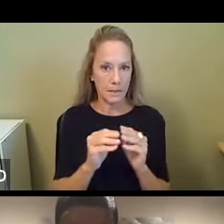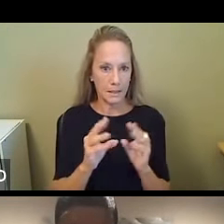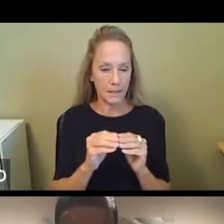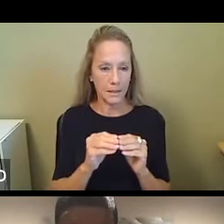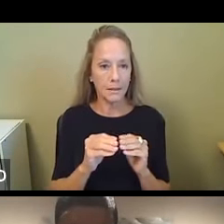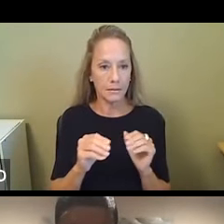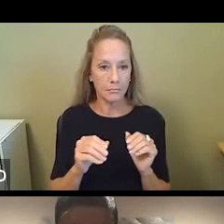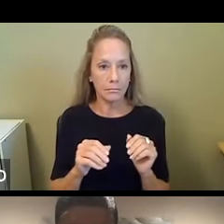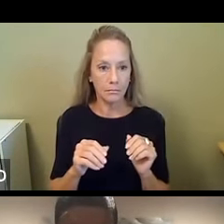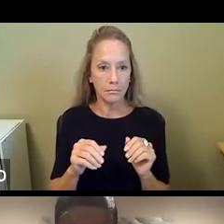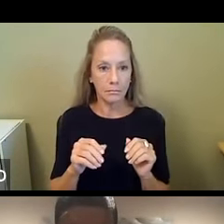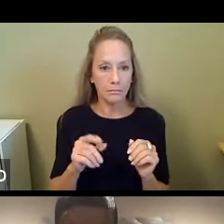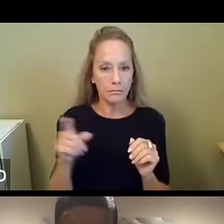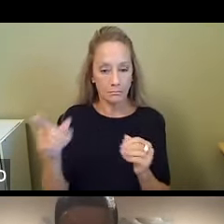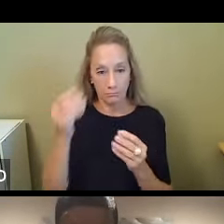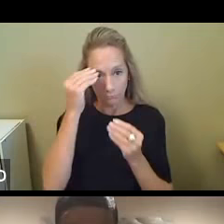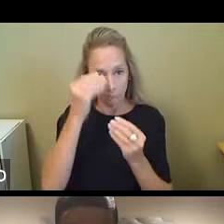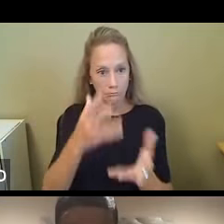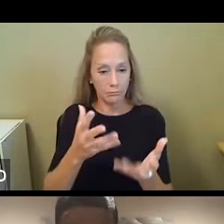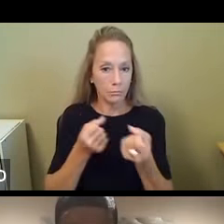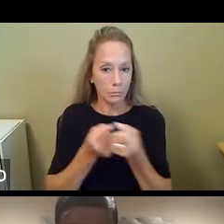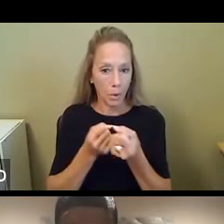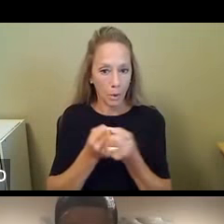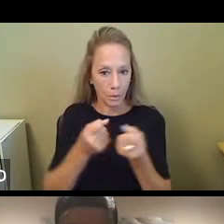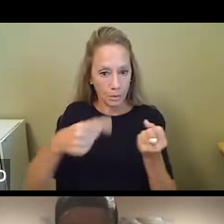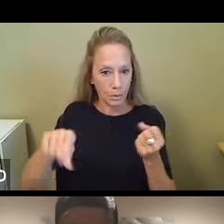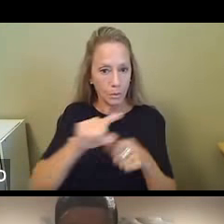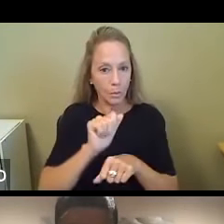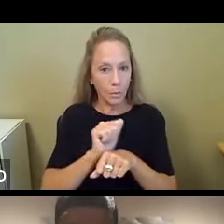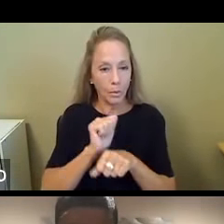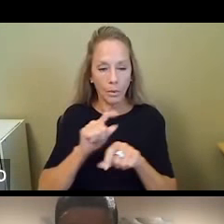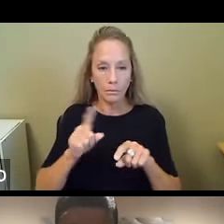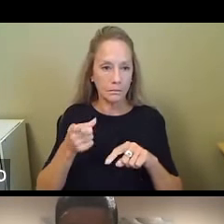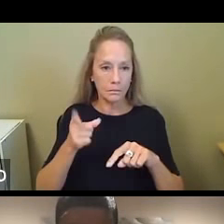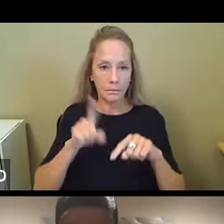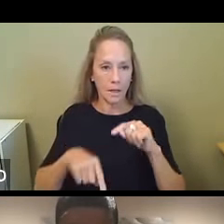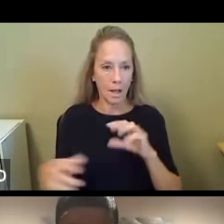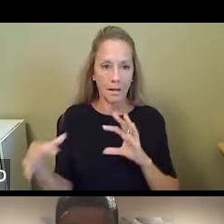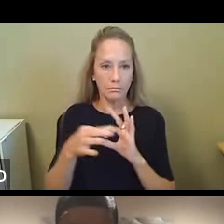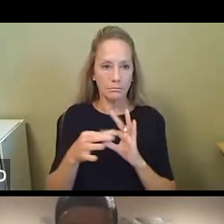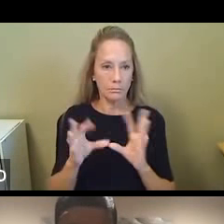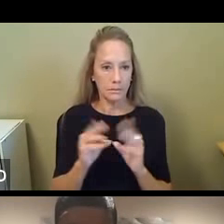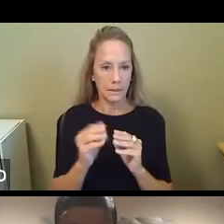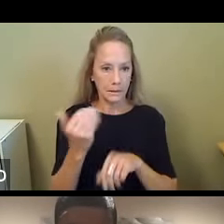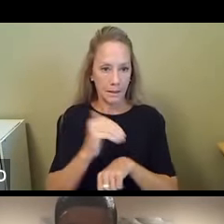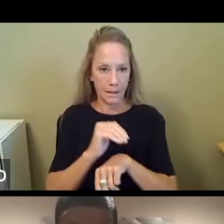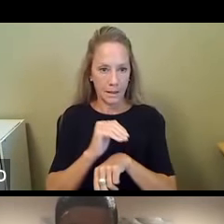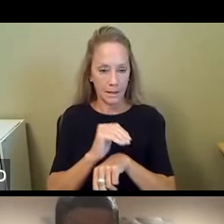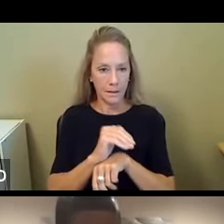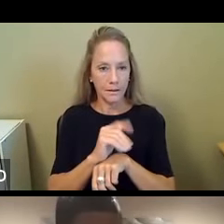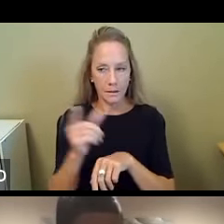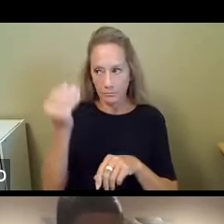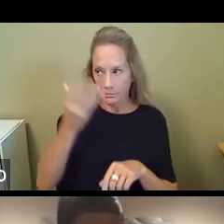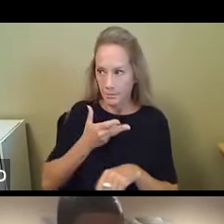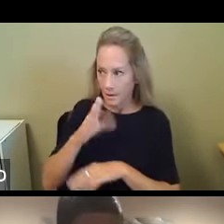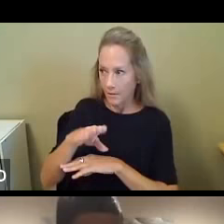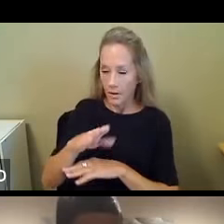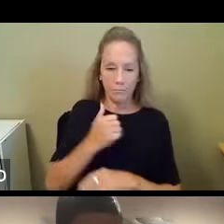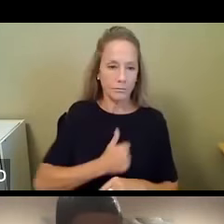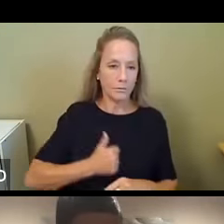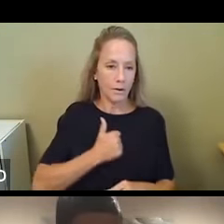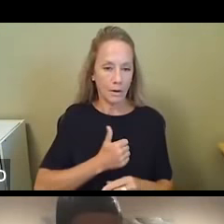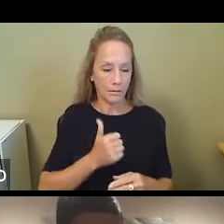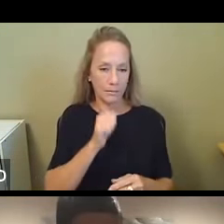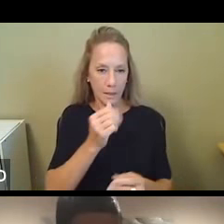to know he supports our work, but he's not going to be able to join us. So I just Okay. found it out late this afternoon, so I apologize for not letting you know until